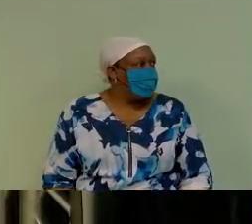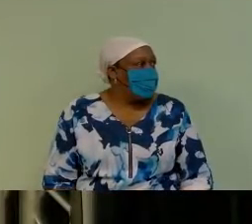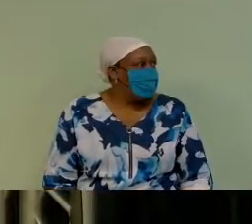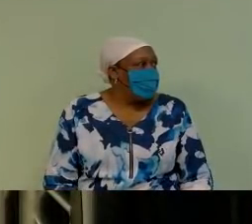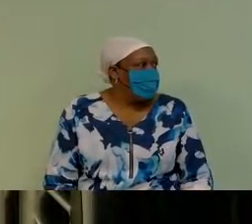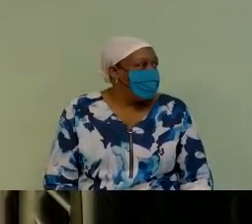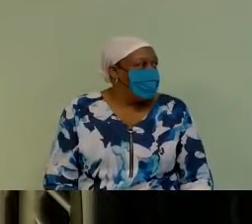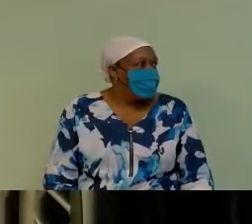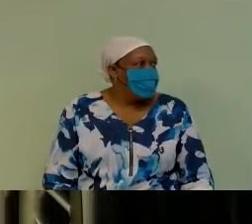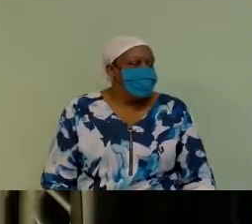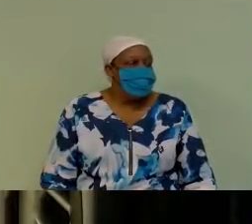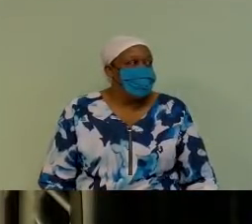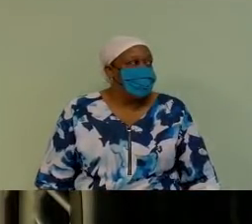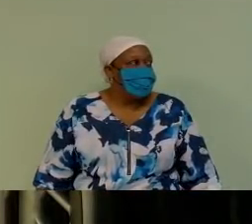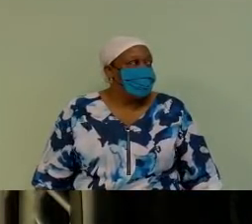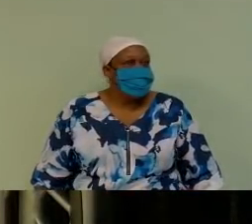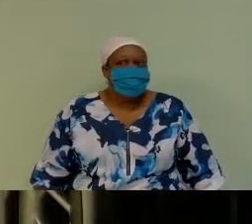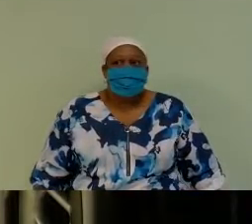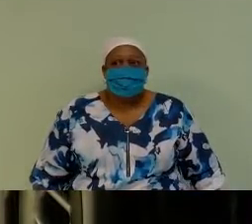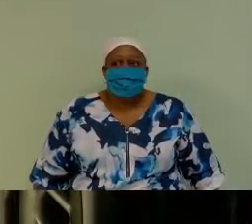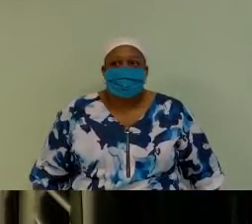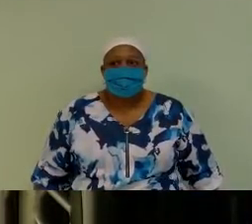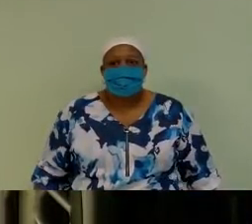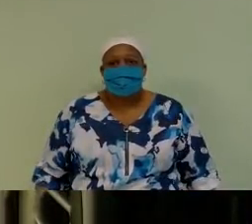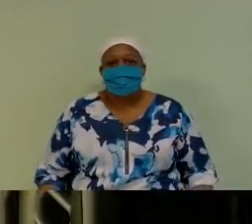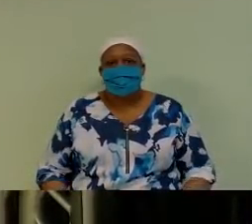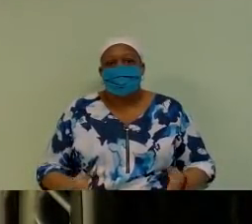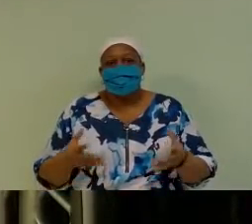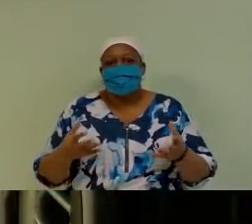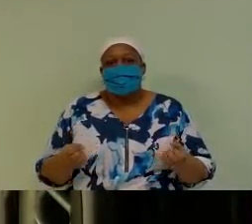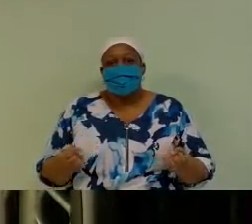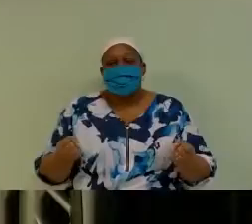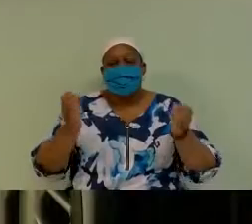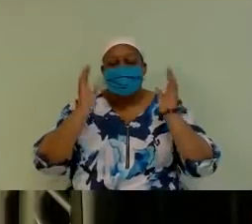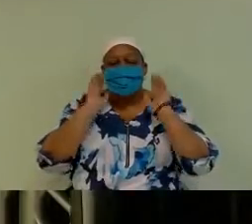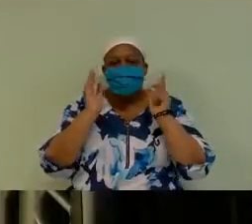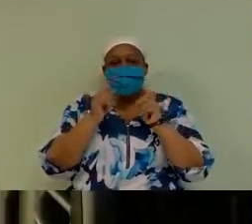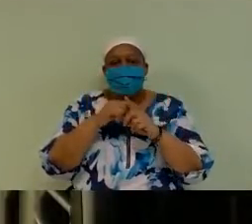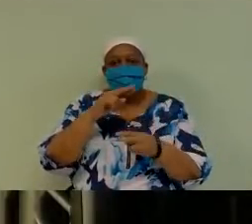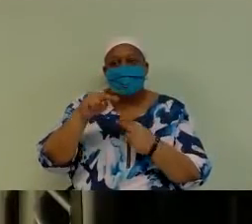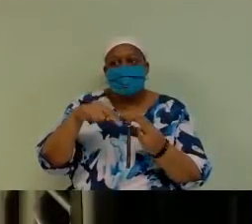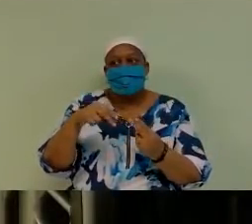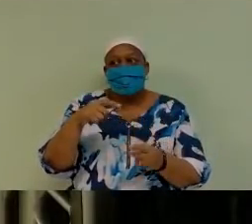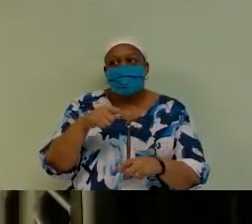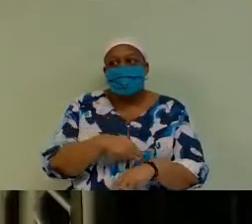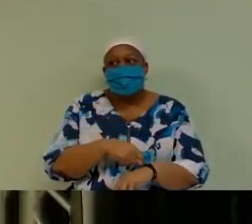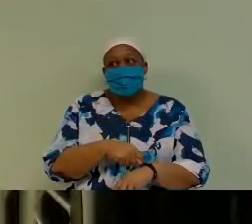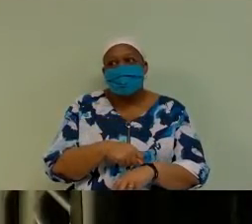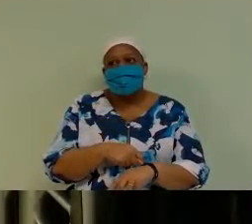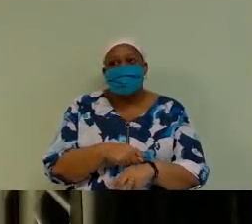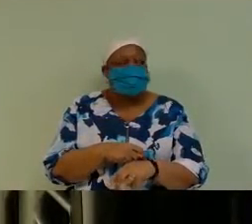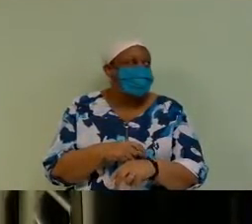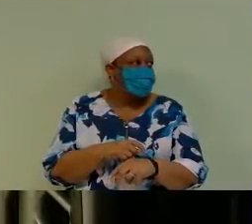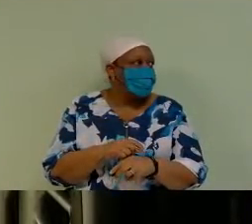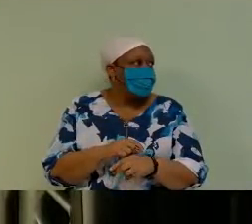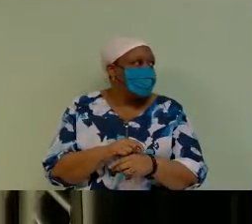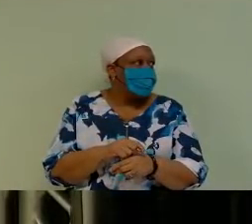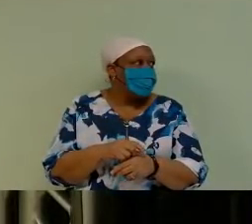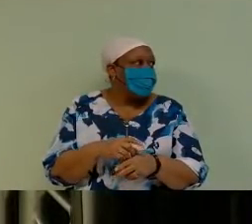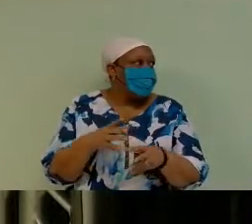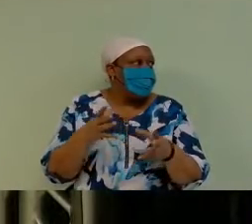hopefully answers that we can provide. However, let me just inform you that we have decided